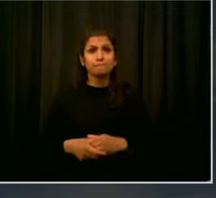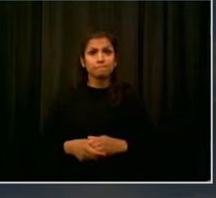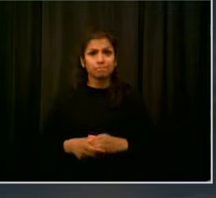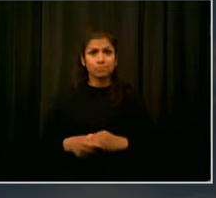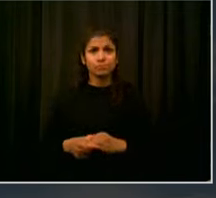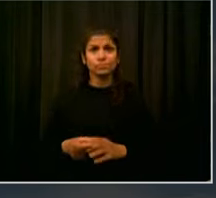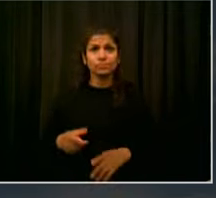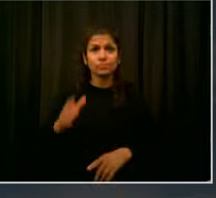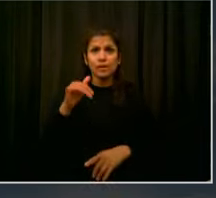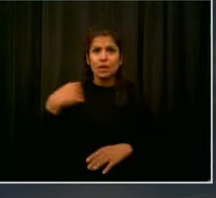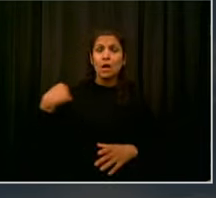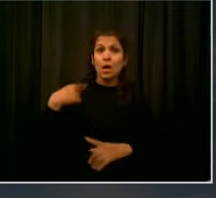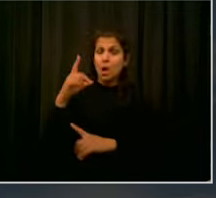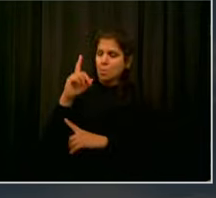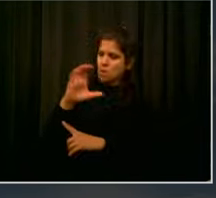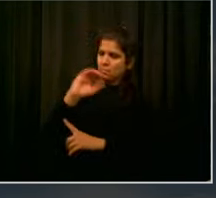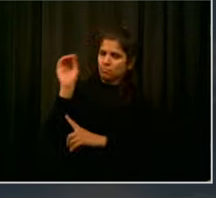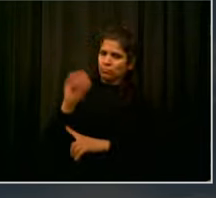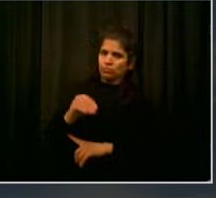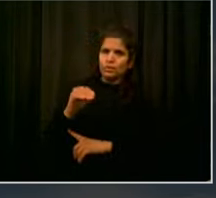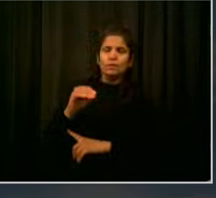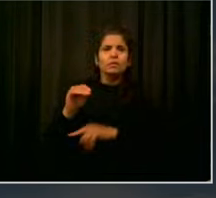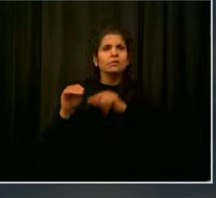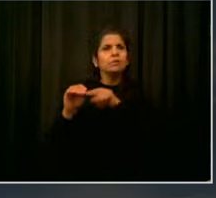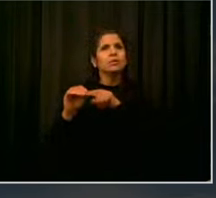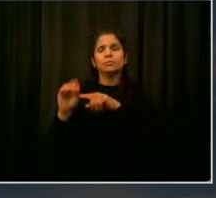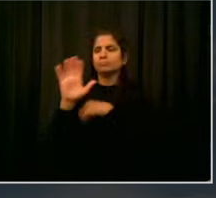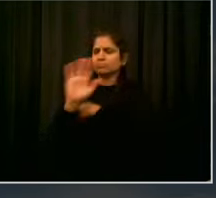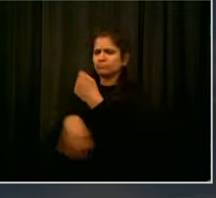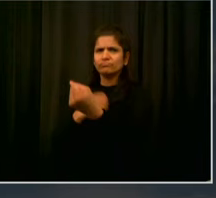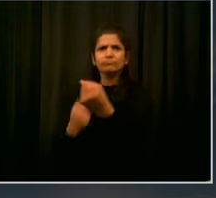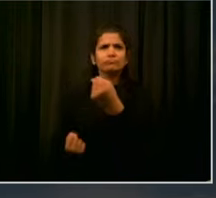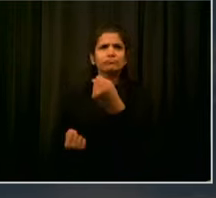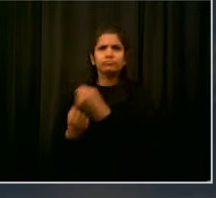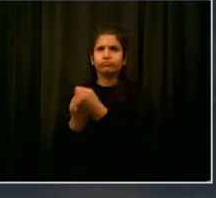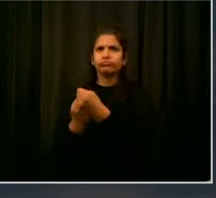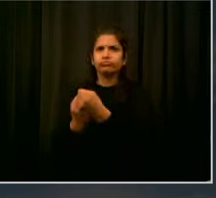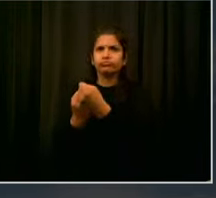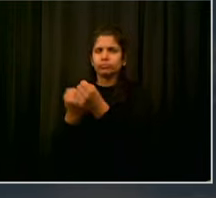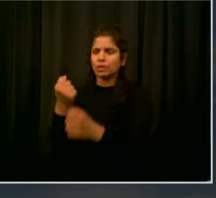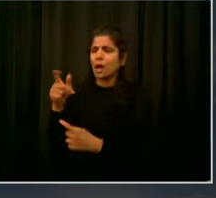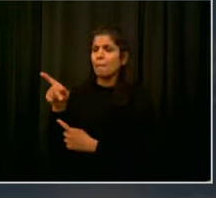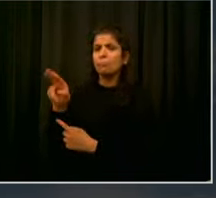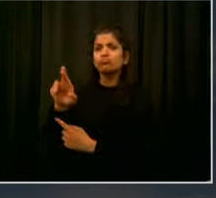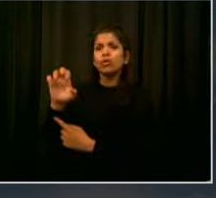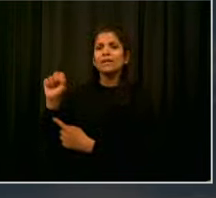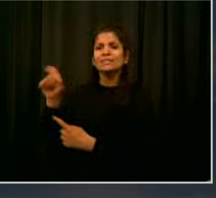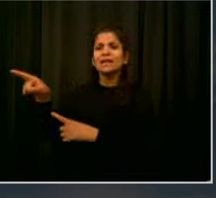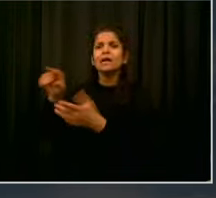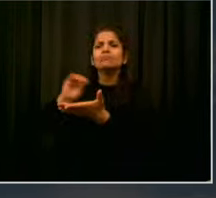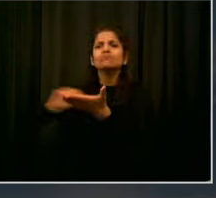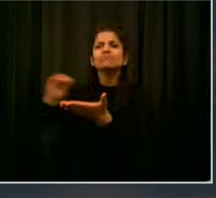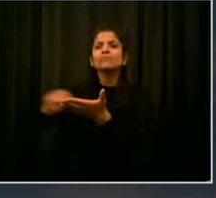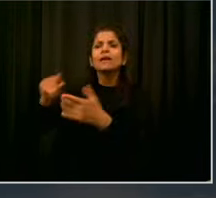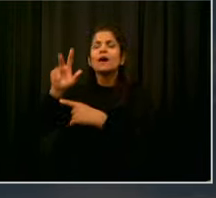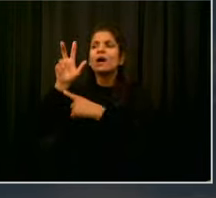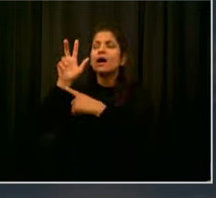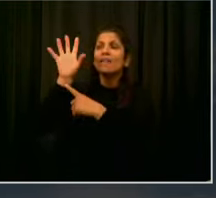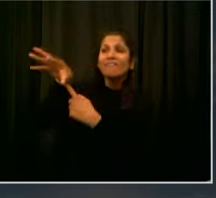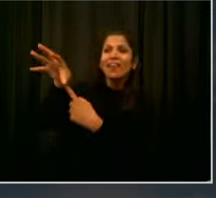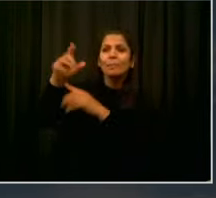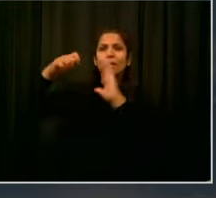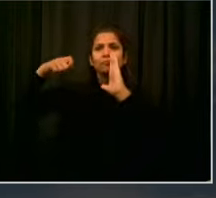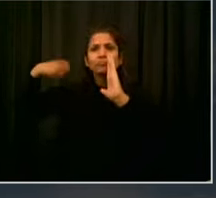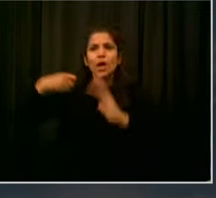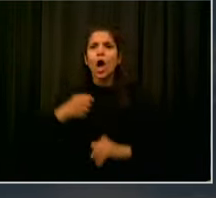people purporting to be press that are actually lying, if you could believe that. So sometimes these things take a second to maybe